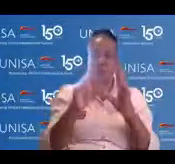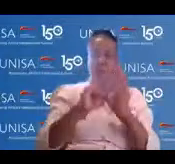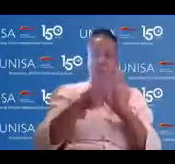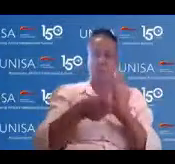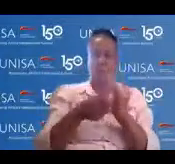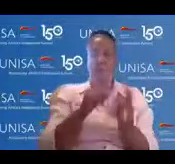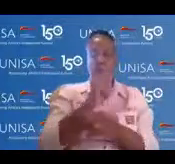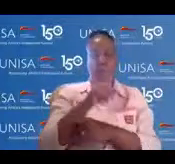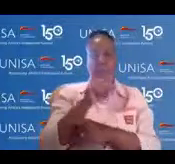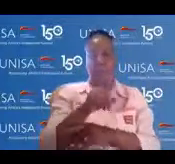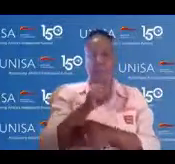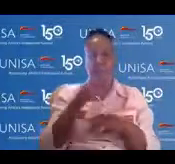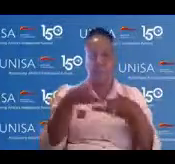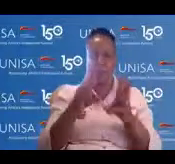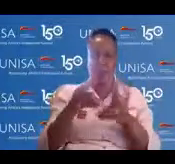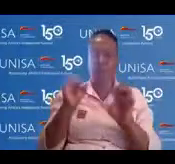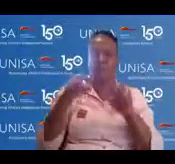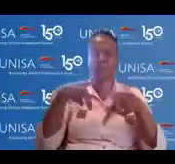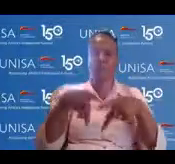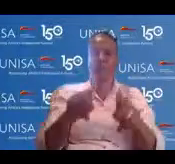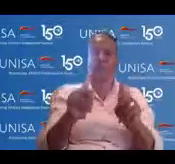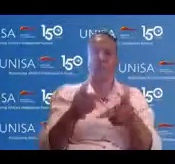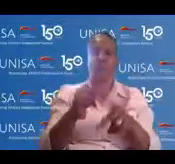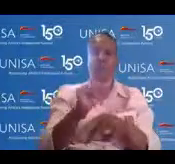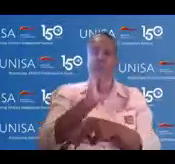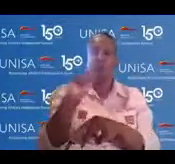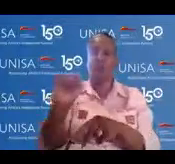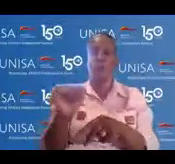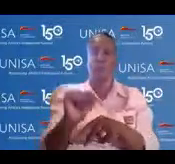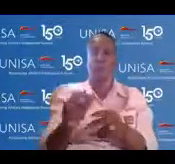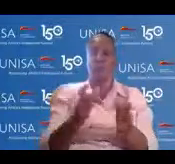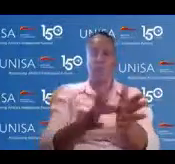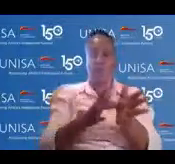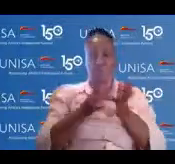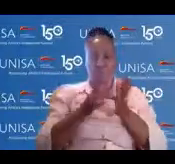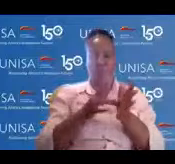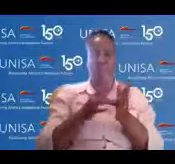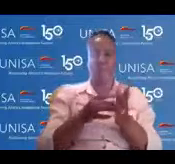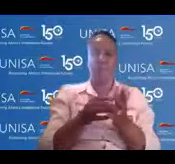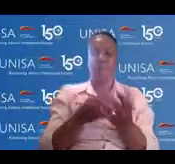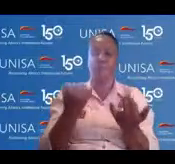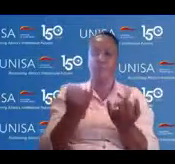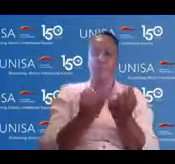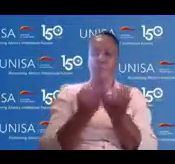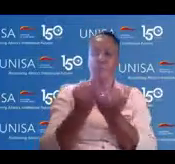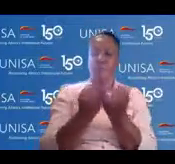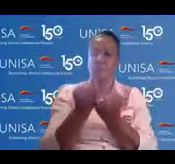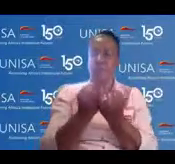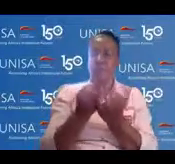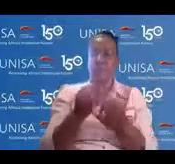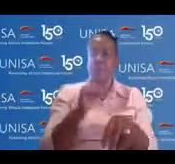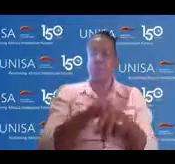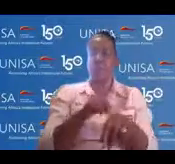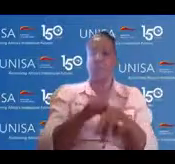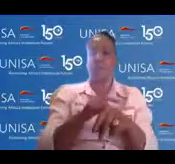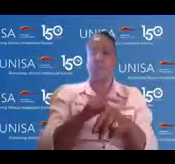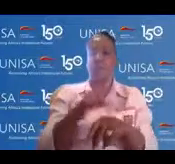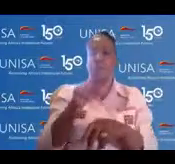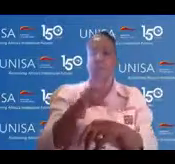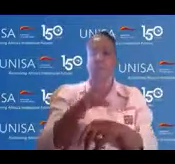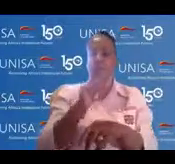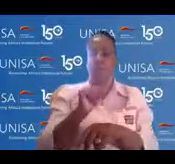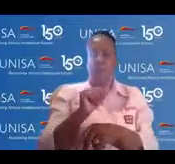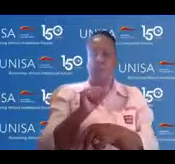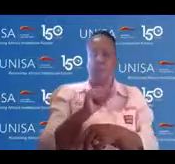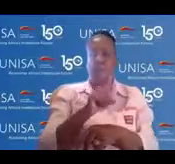as an opportunity to your advantage. Okay, Richard, competition time, Luwazi online assistant, competition winners. Let me hand over to you,